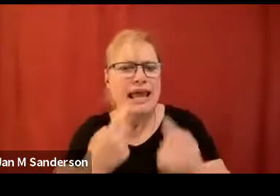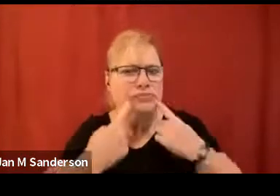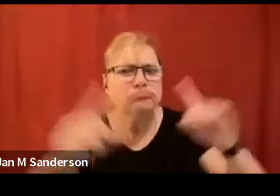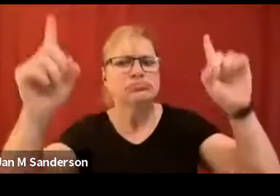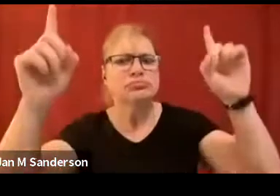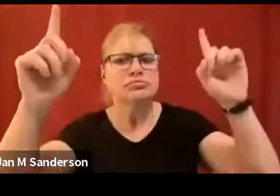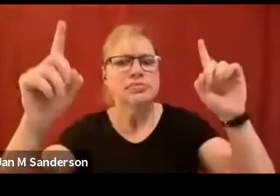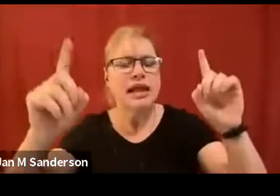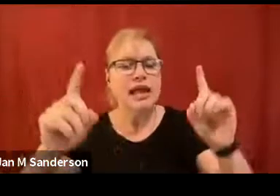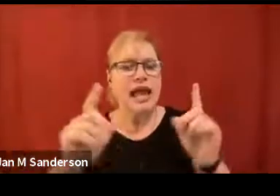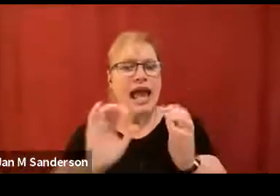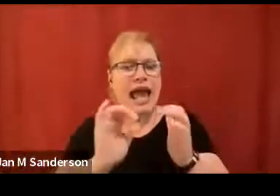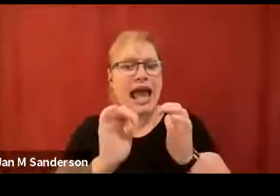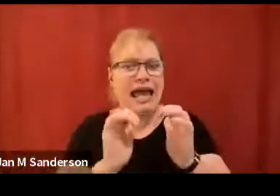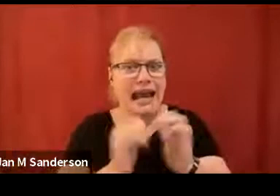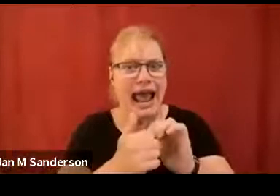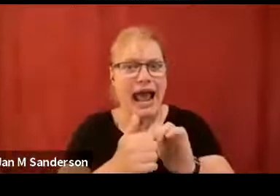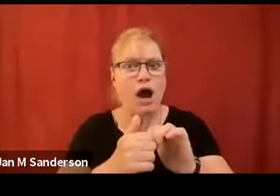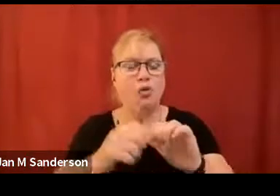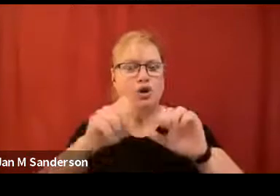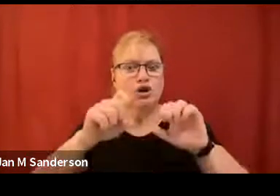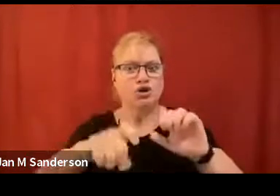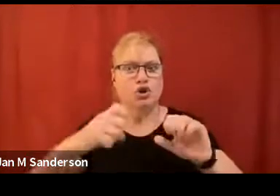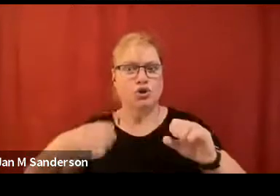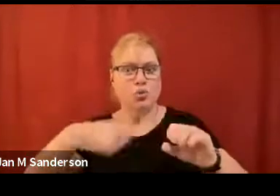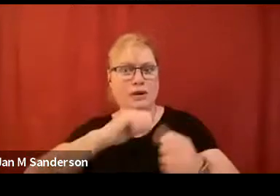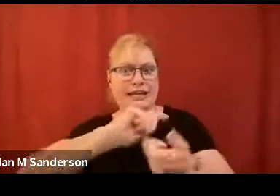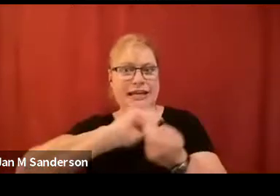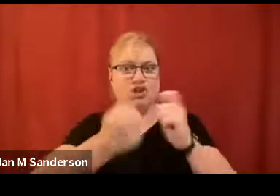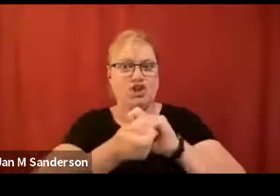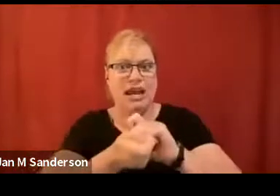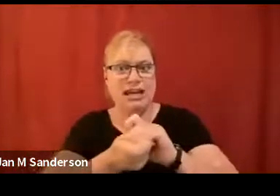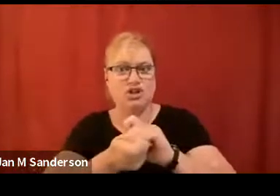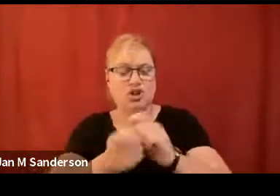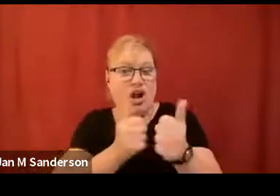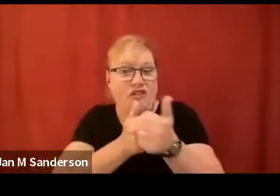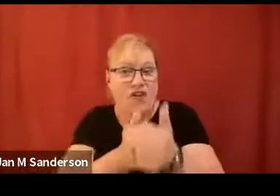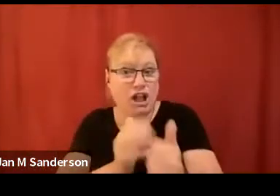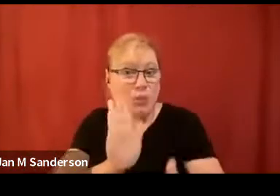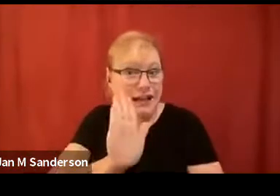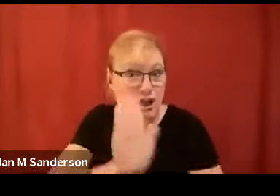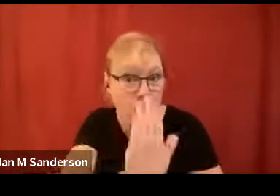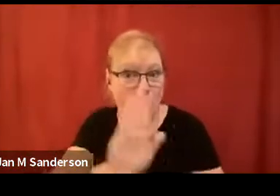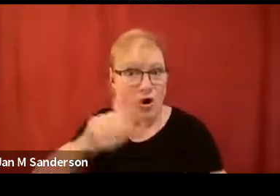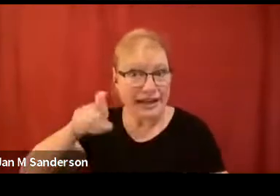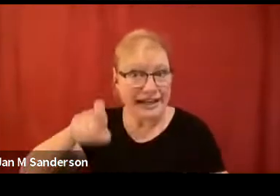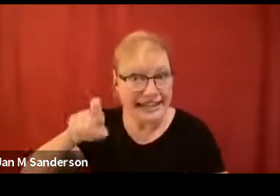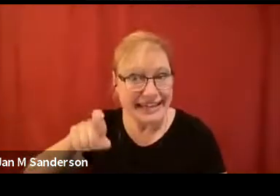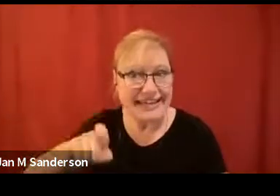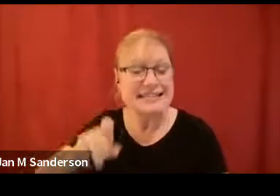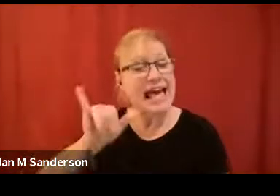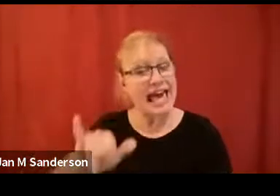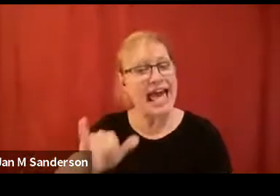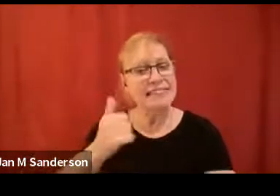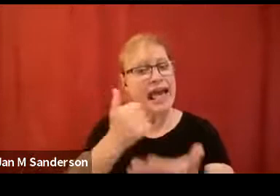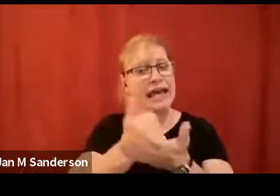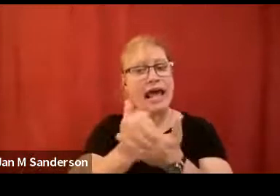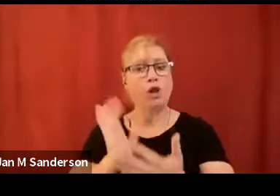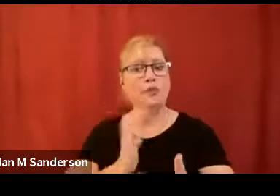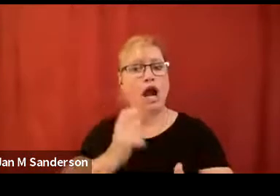we make change according to your specific needs? And that really helped our girls